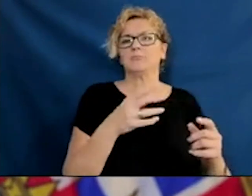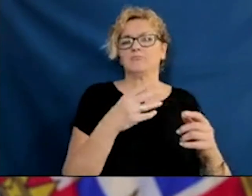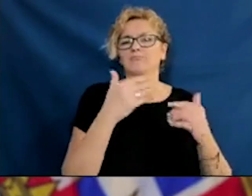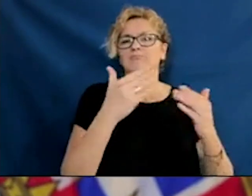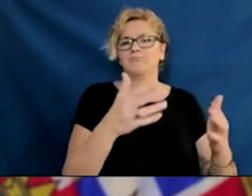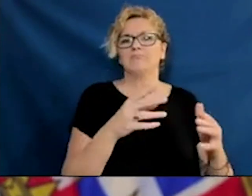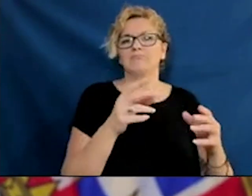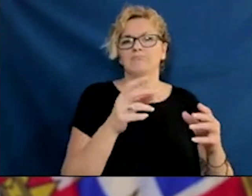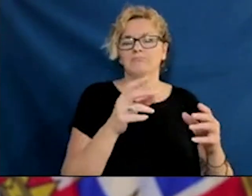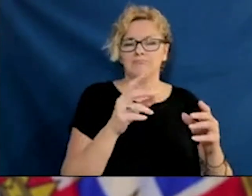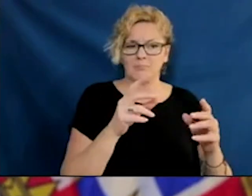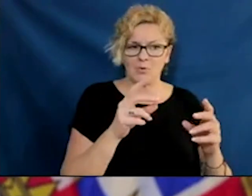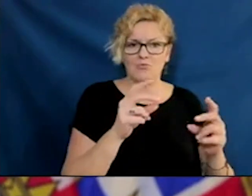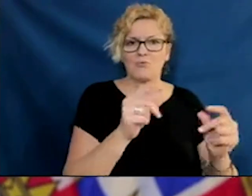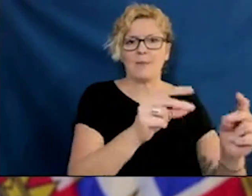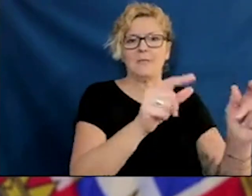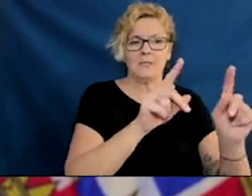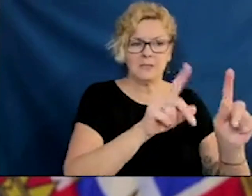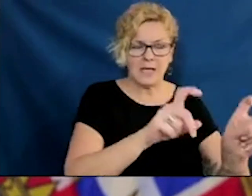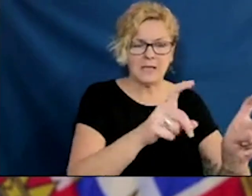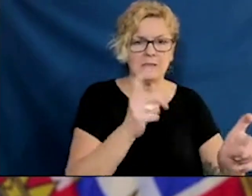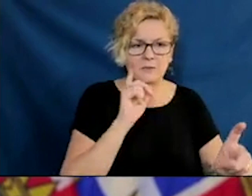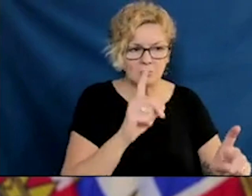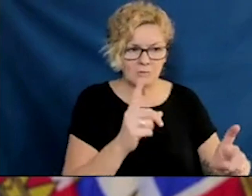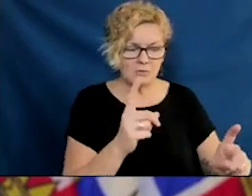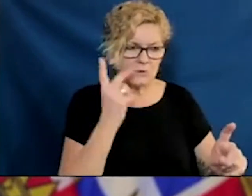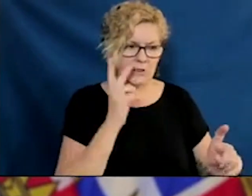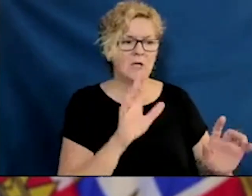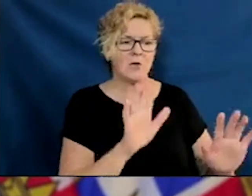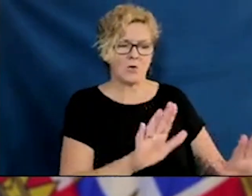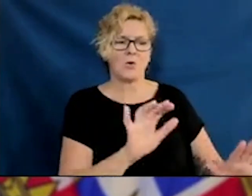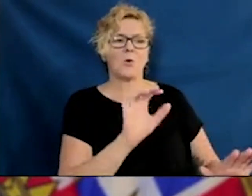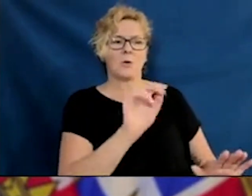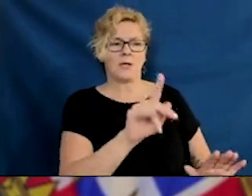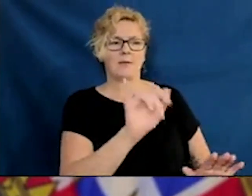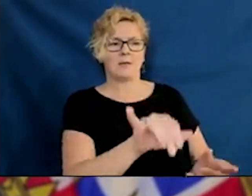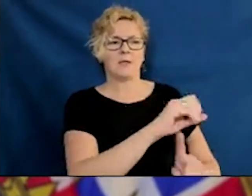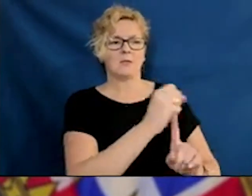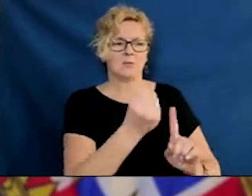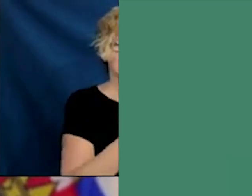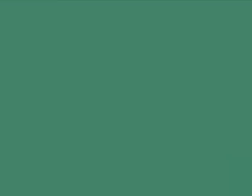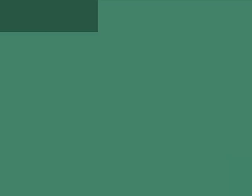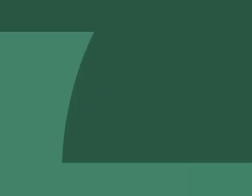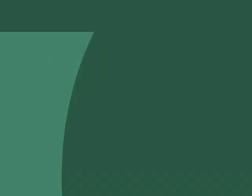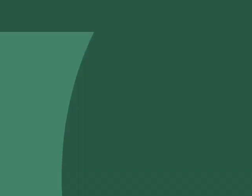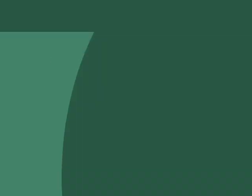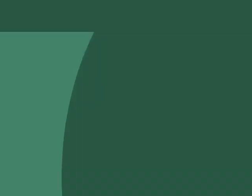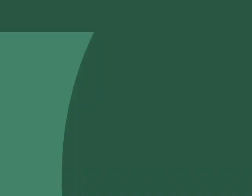something that would be valid in a school setting, and not the highest priority for sure.